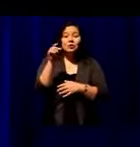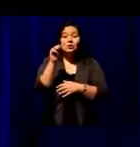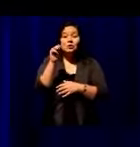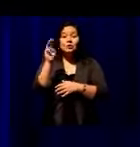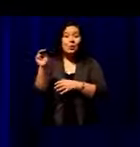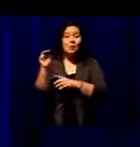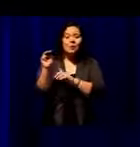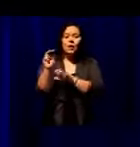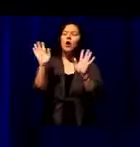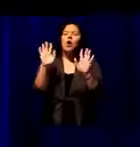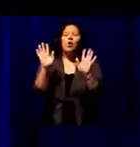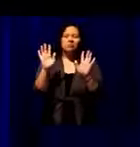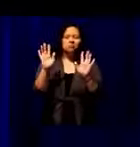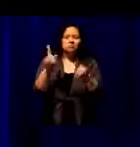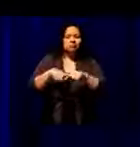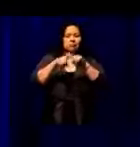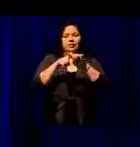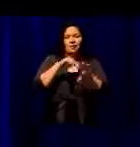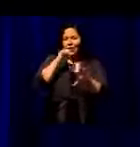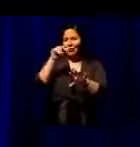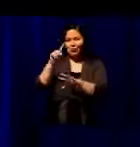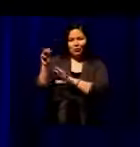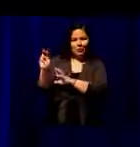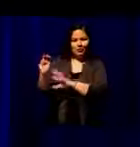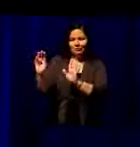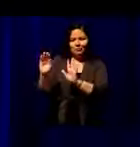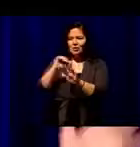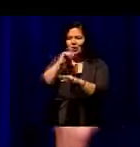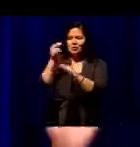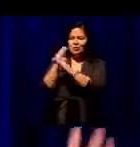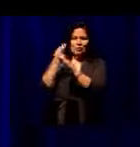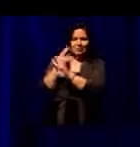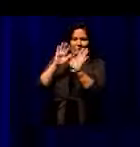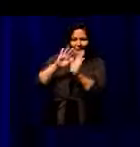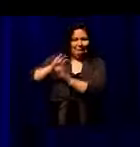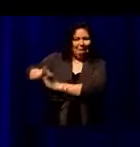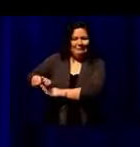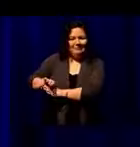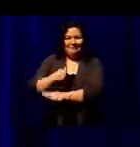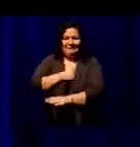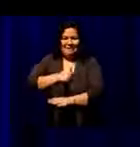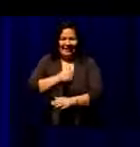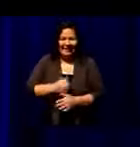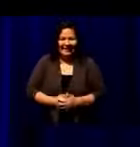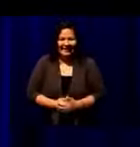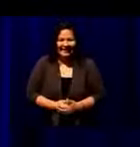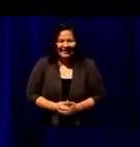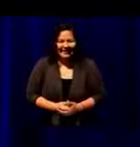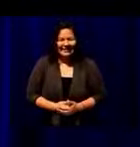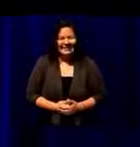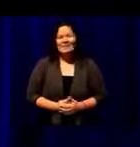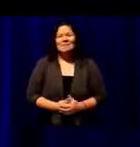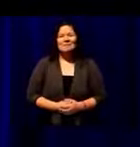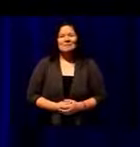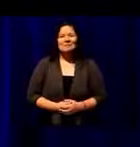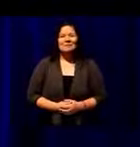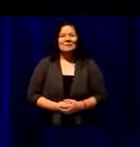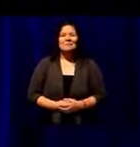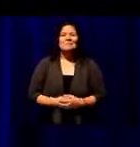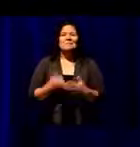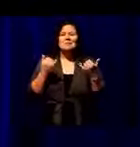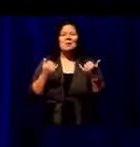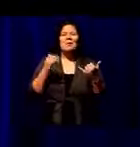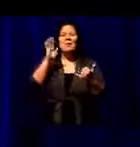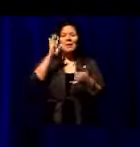Zoom. Oh, I don't want to introduce Zoom at all. Nope, not doing that right now. I'm going to tell